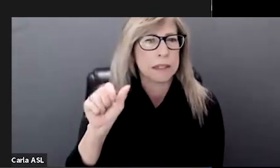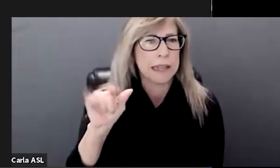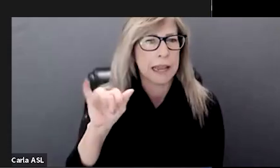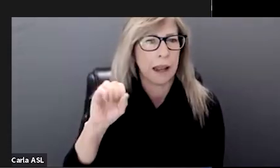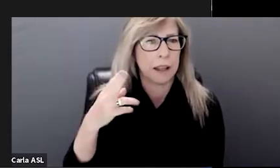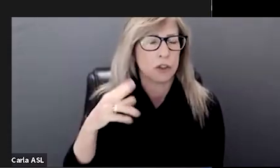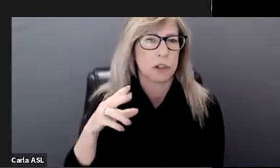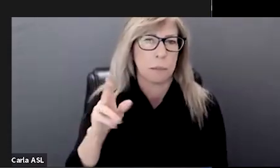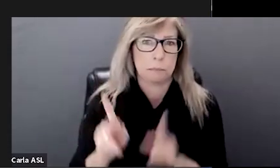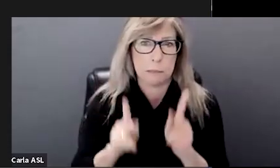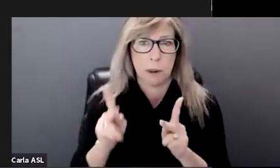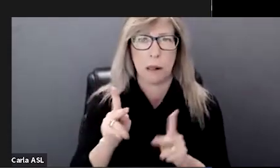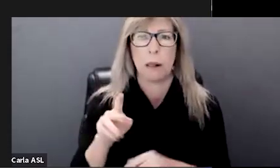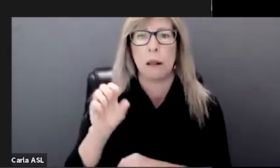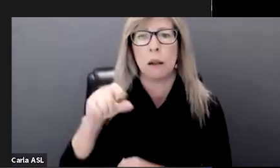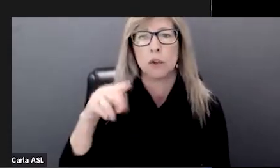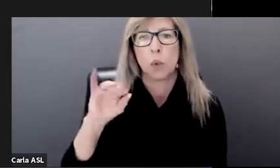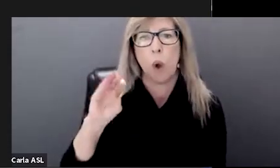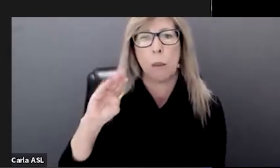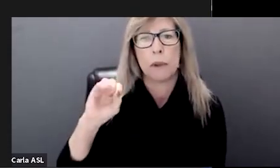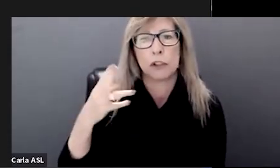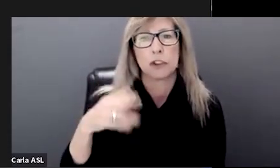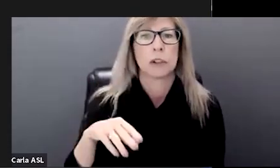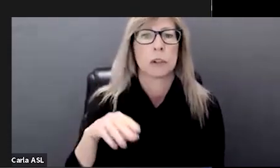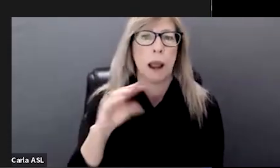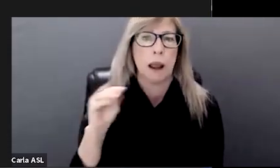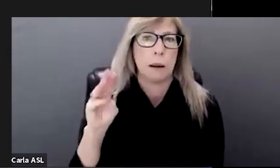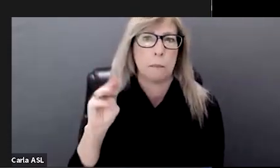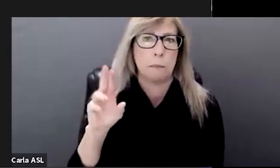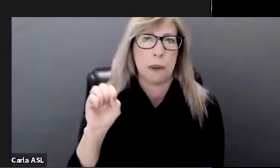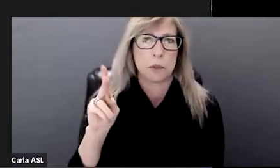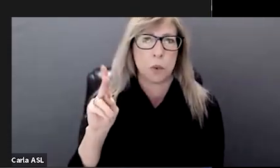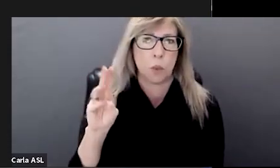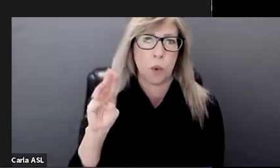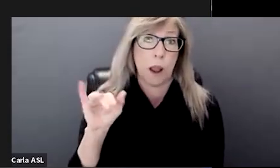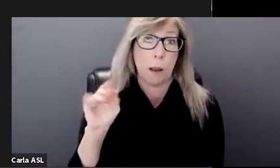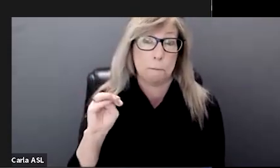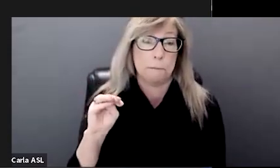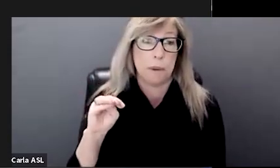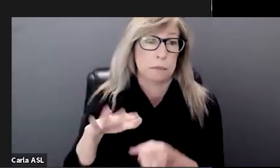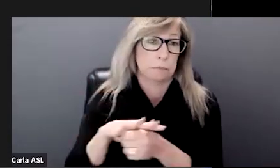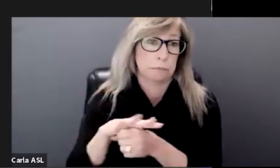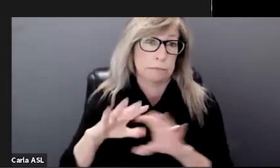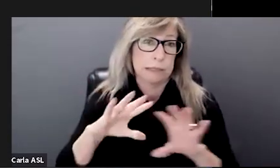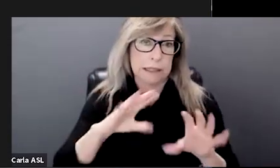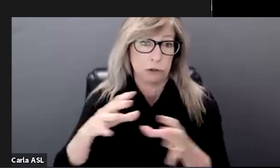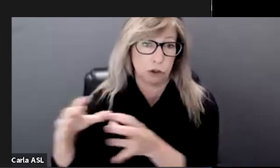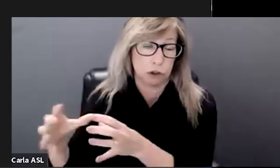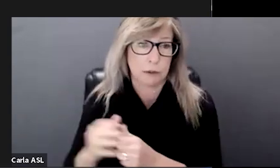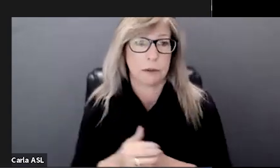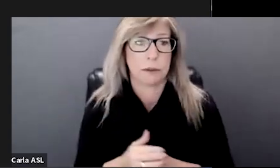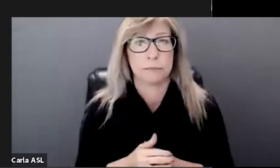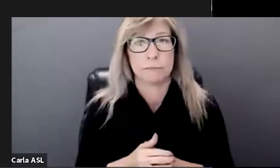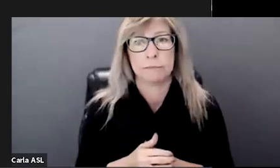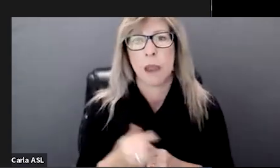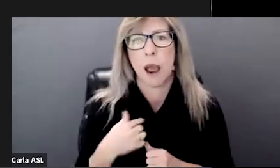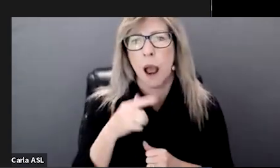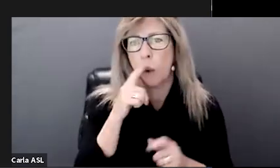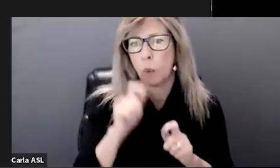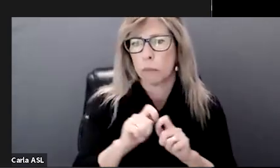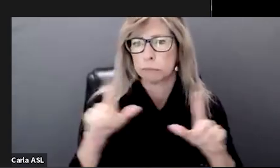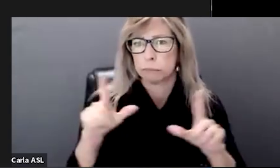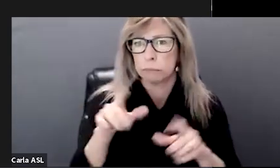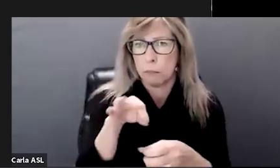Squamish, Tsleil-Waututh, and Musqueam nations. I'm actually going to put up a quick poll just now. There is